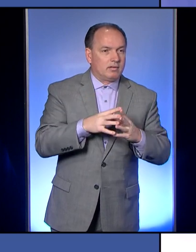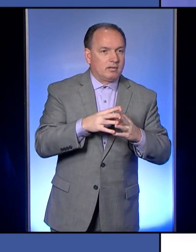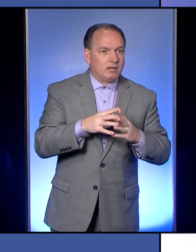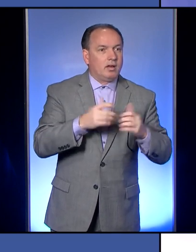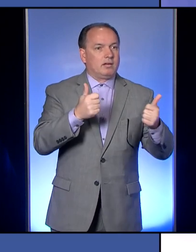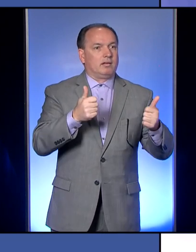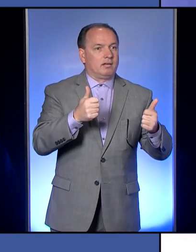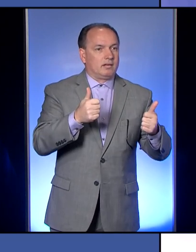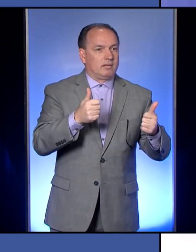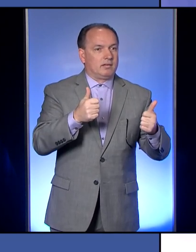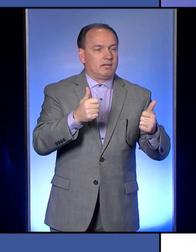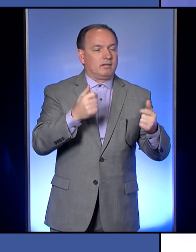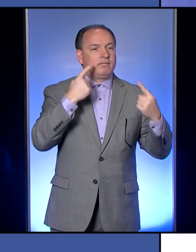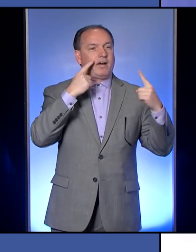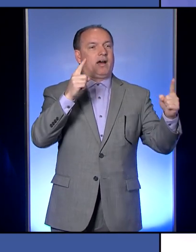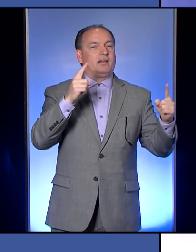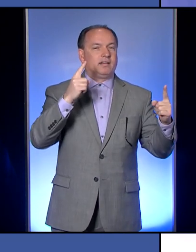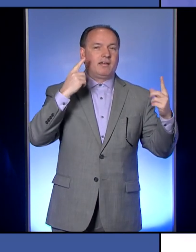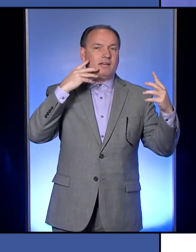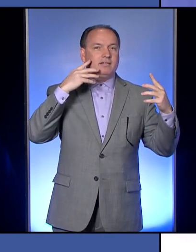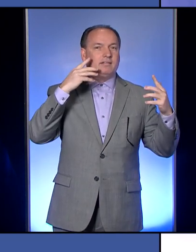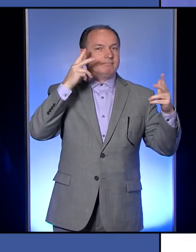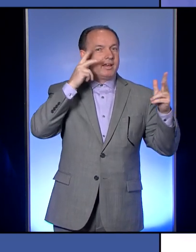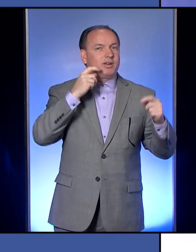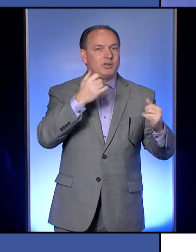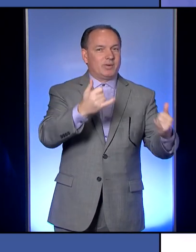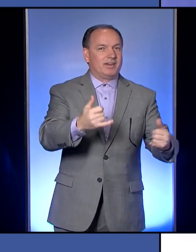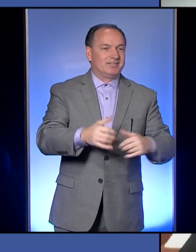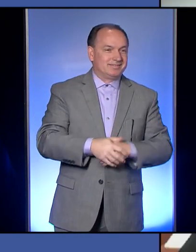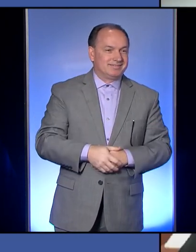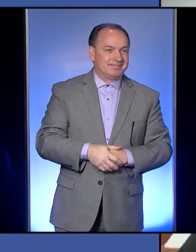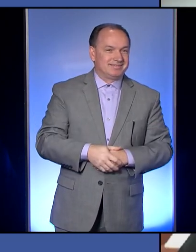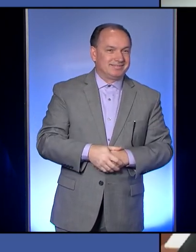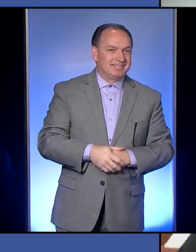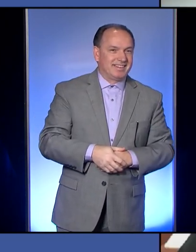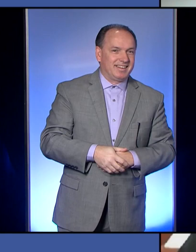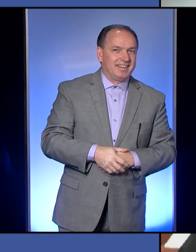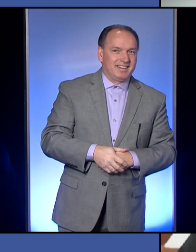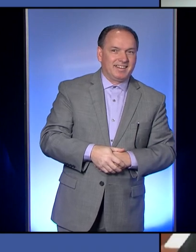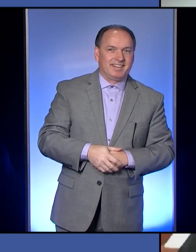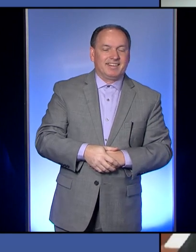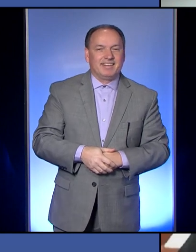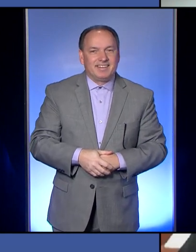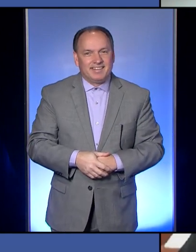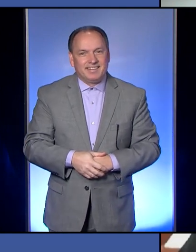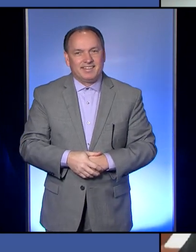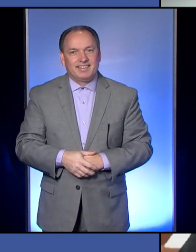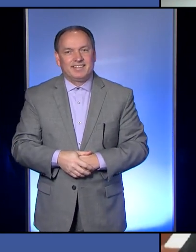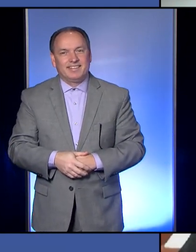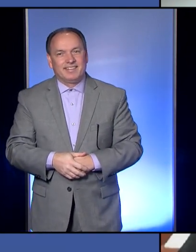No. There you are. I hear you now. I am. I think cut me off.